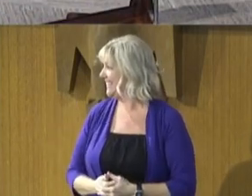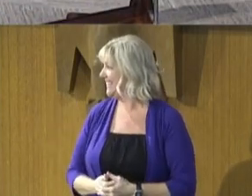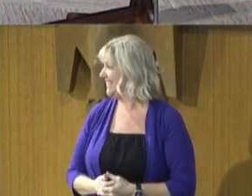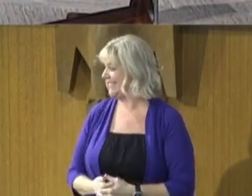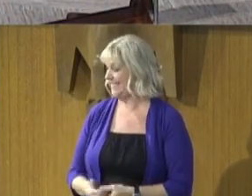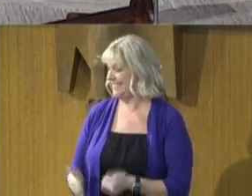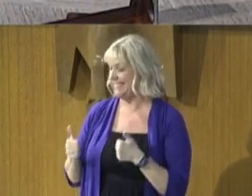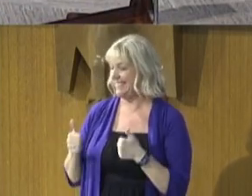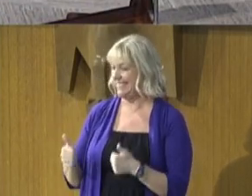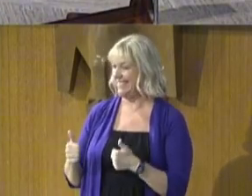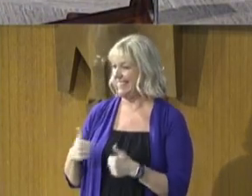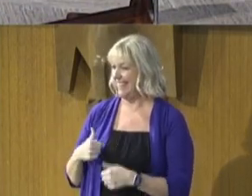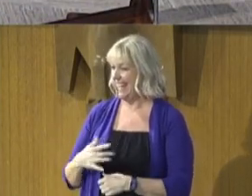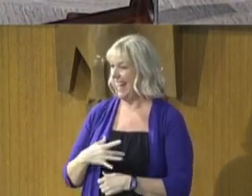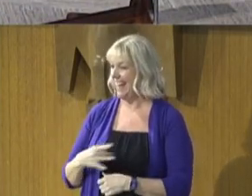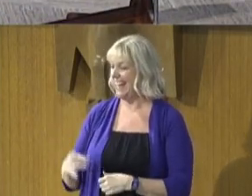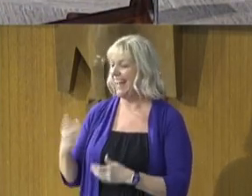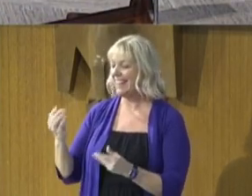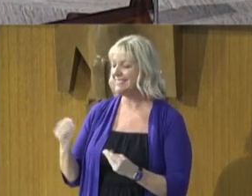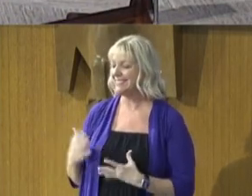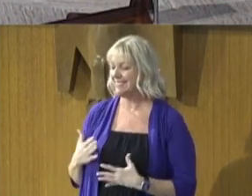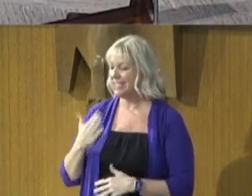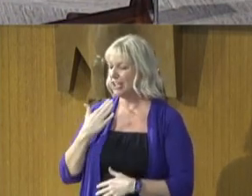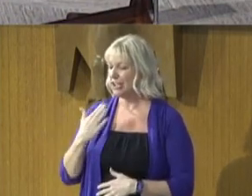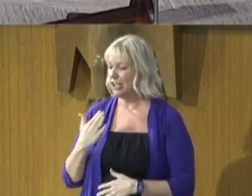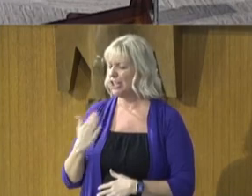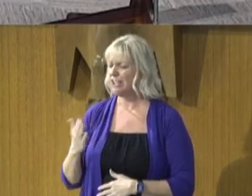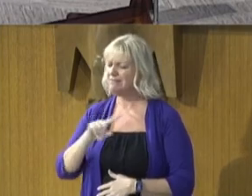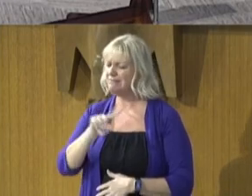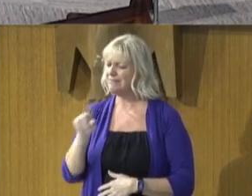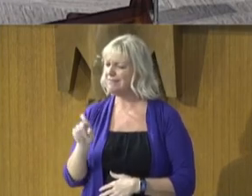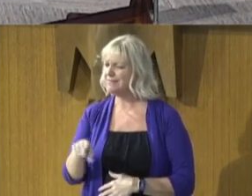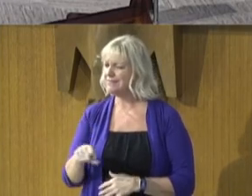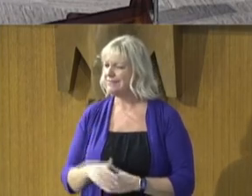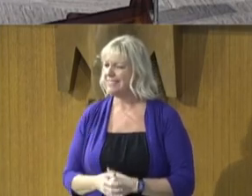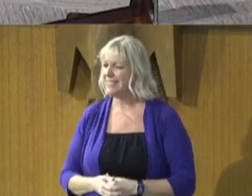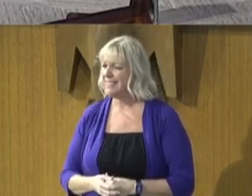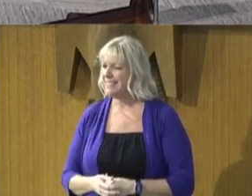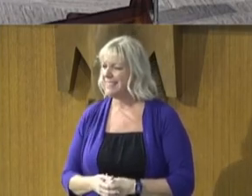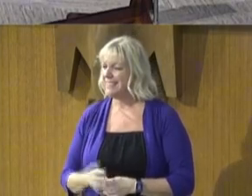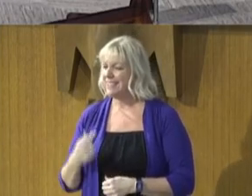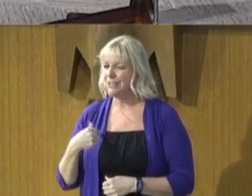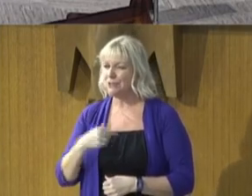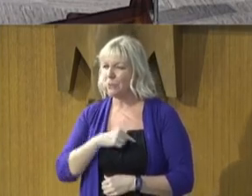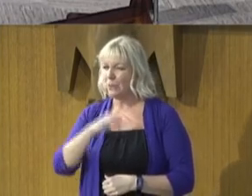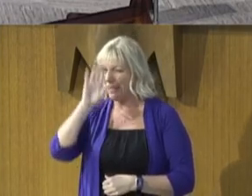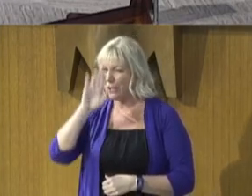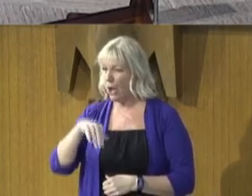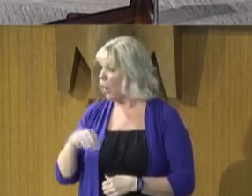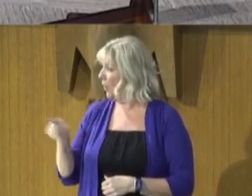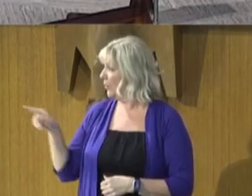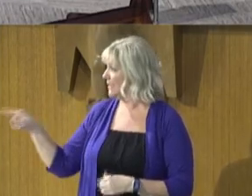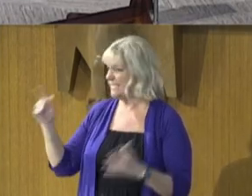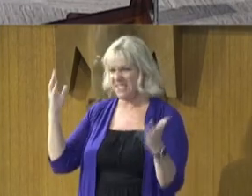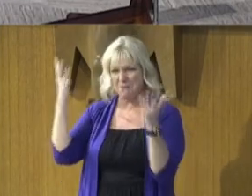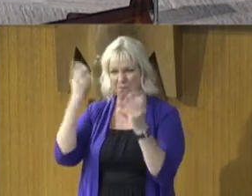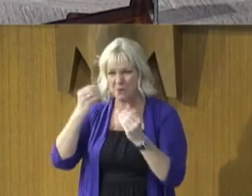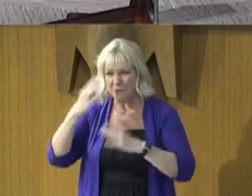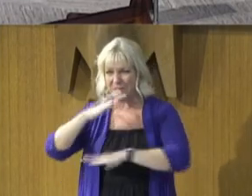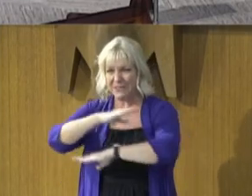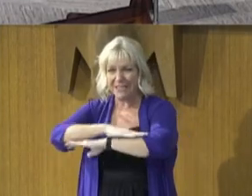Good. That's what I like to hear. I have a question for you. Do we all know what this beautiful table is here